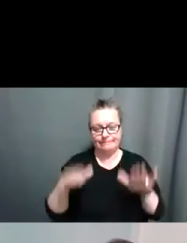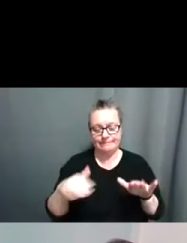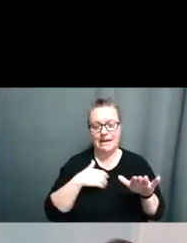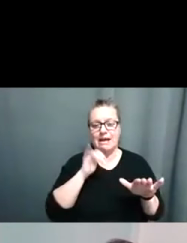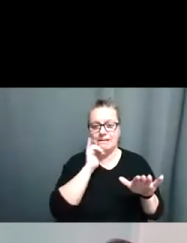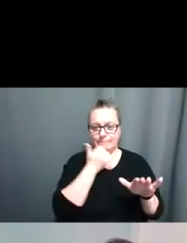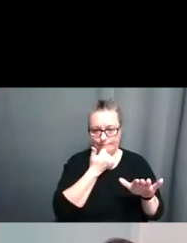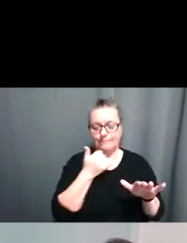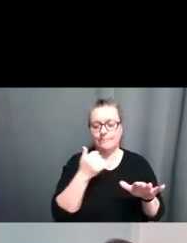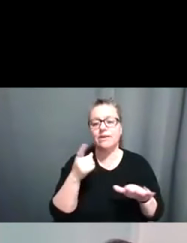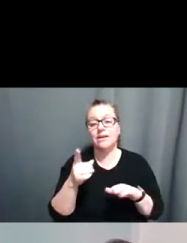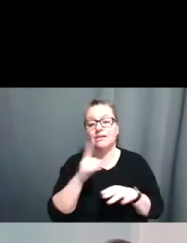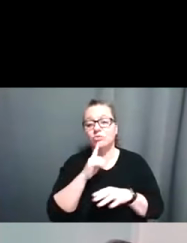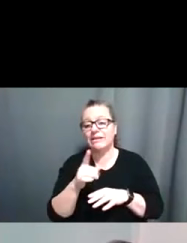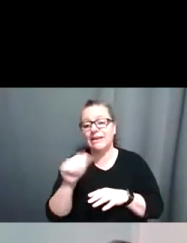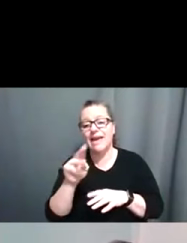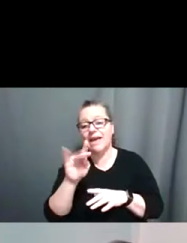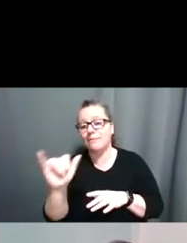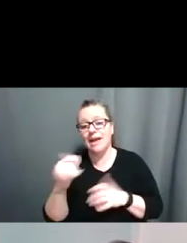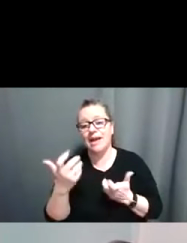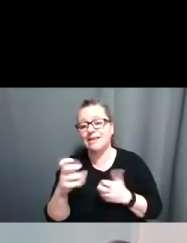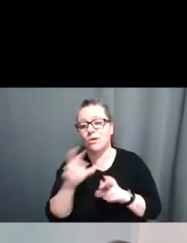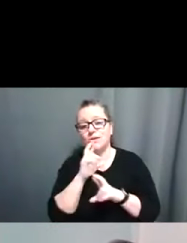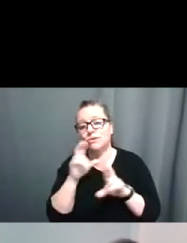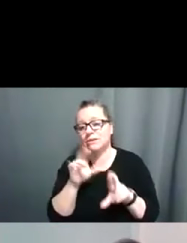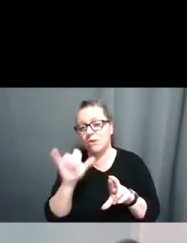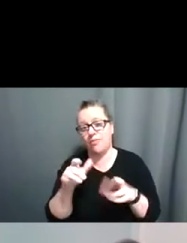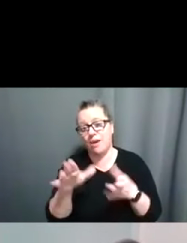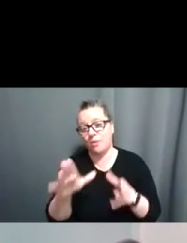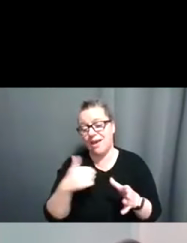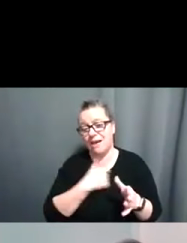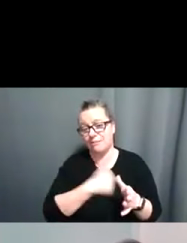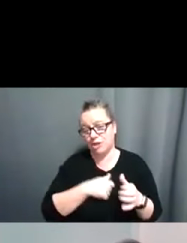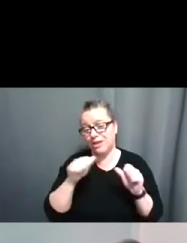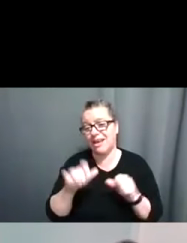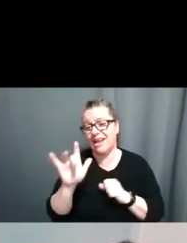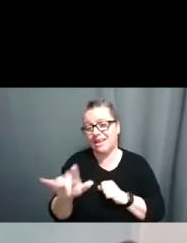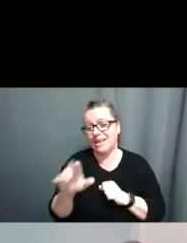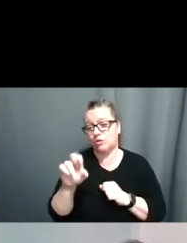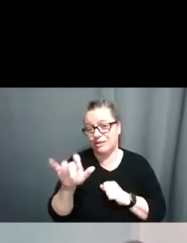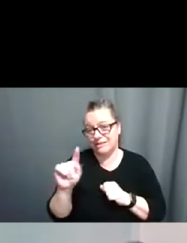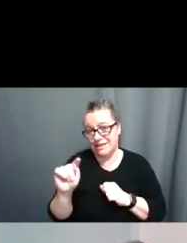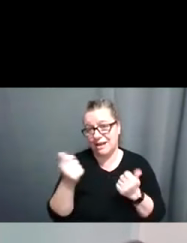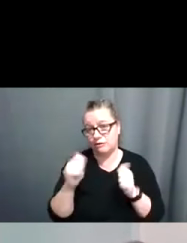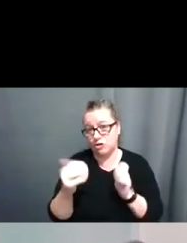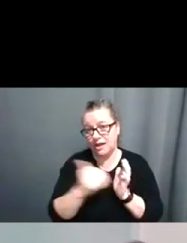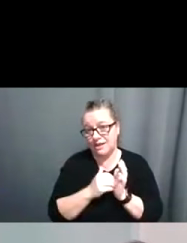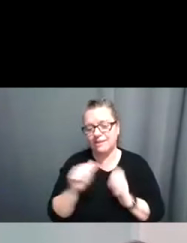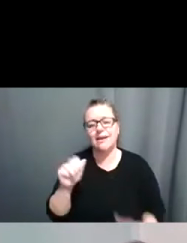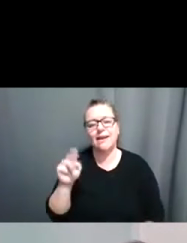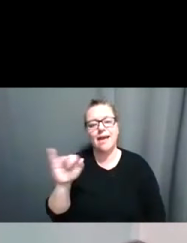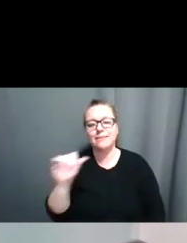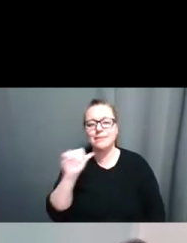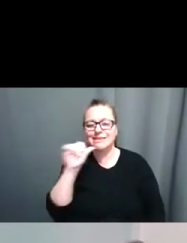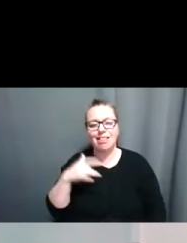Amy, that's really not how I wanted to respond to you. I am sorry. Can I hit the reset button and try again? Amy's not likely to tell